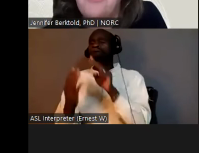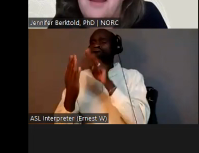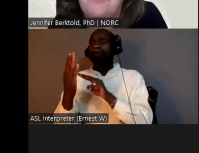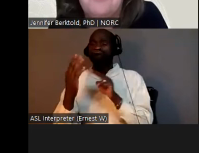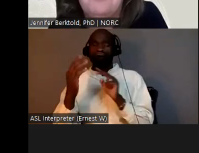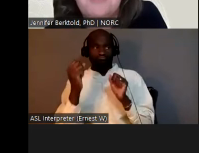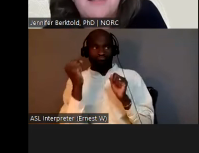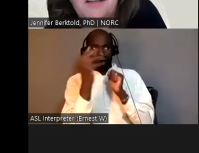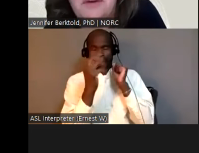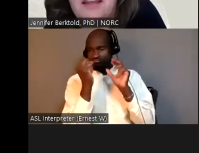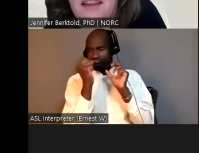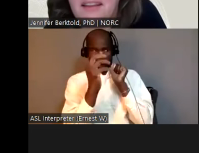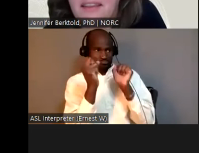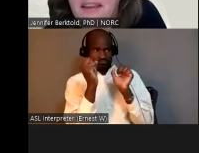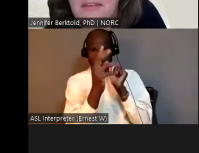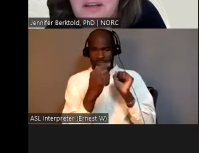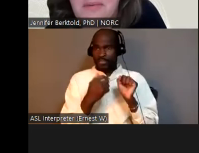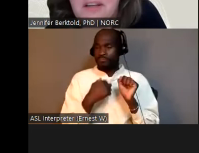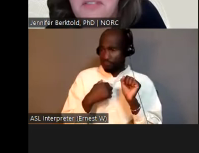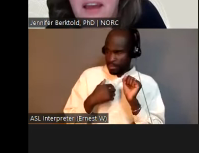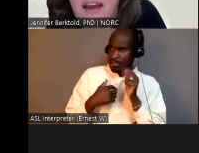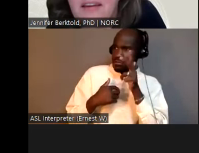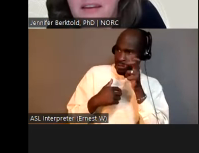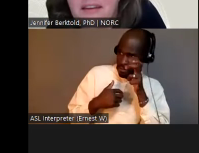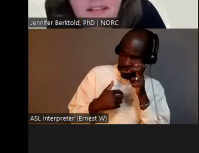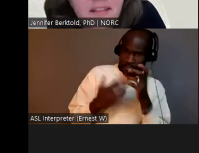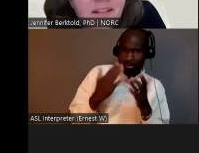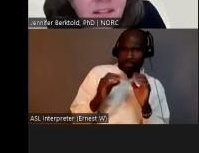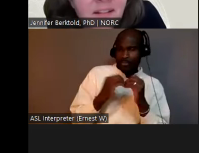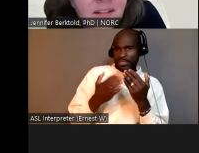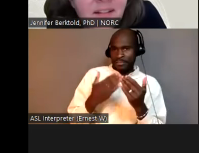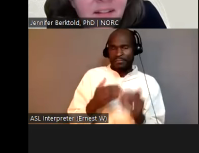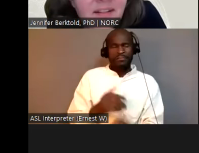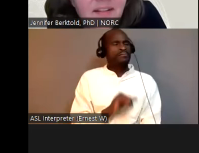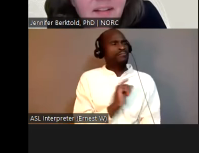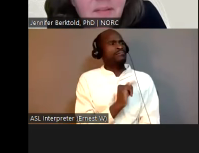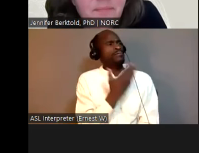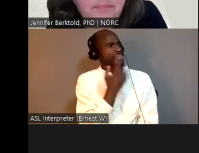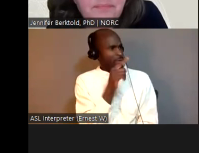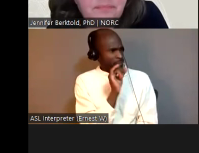Wonderful. I really appreciate you weighing in. Thank you so much for that.